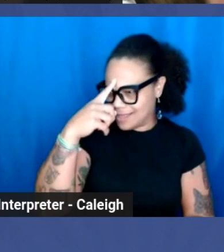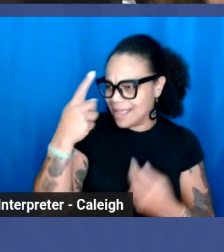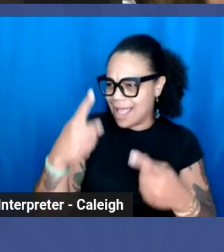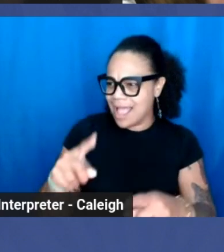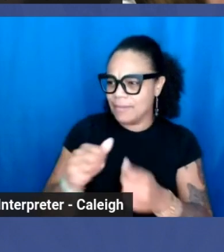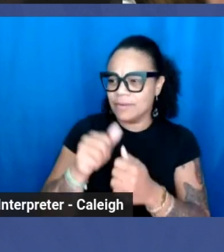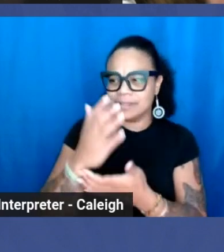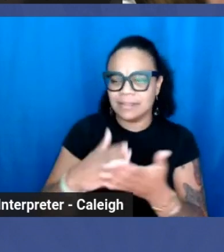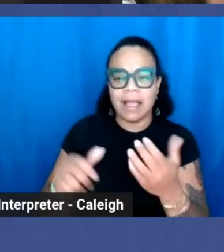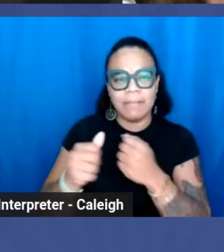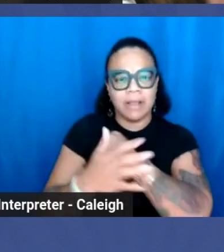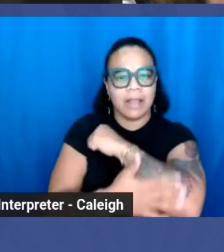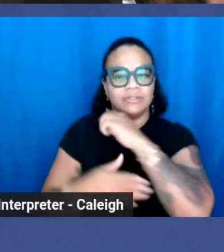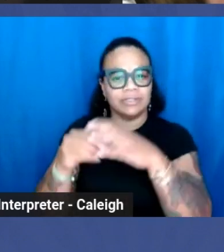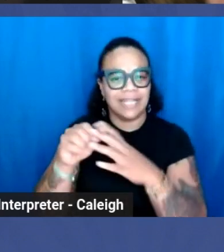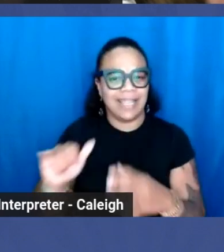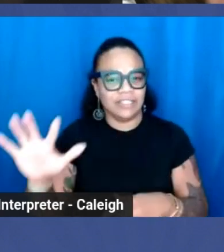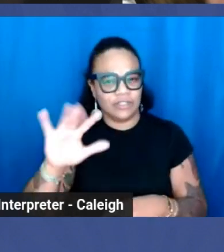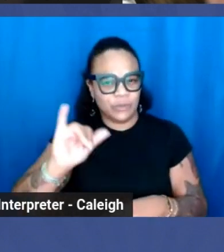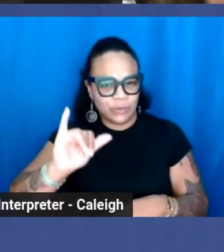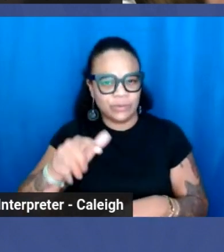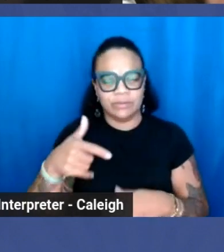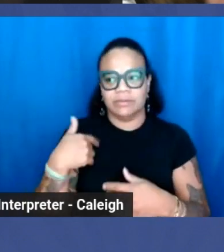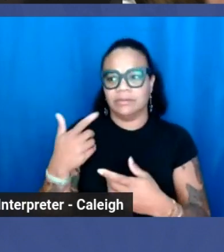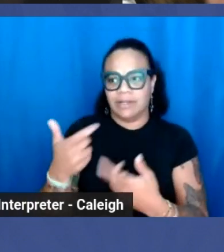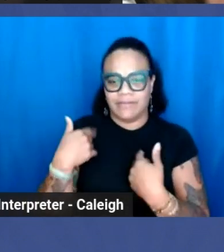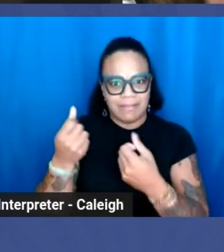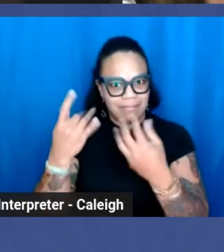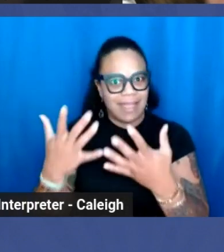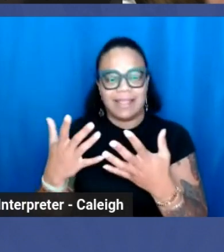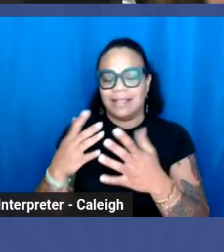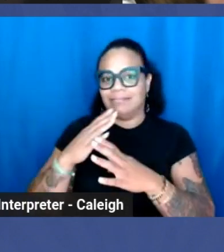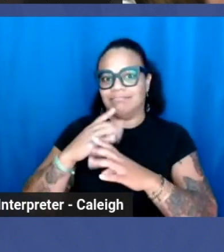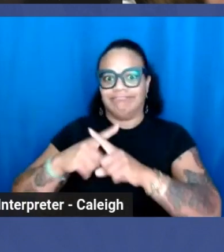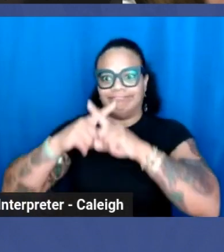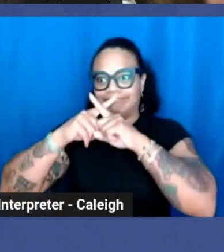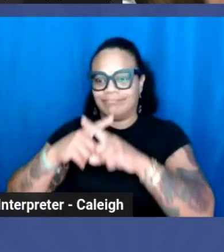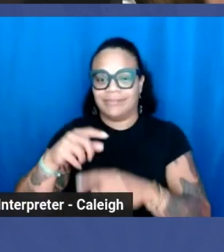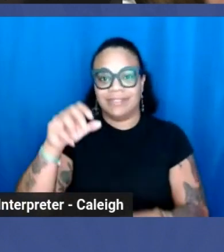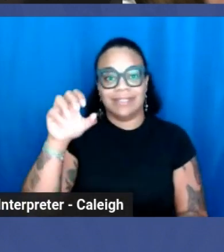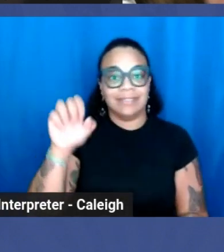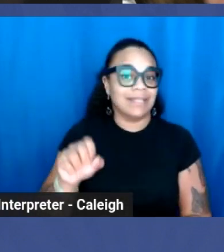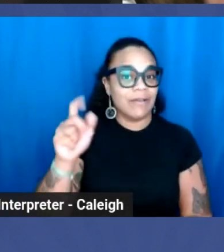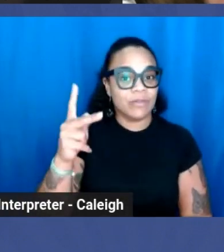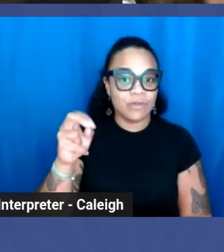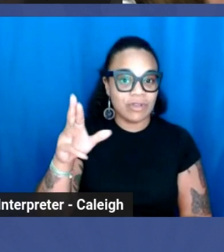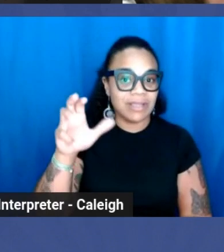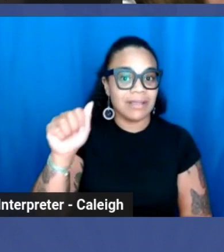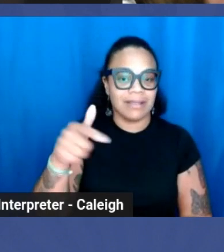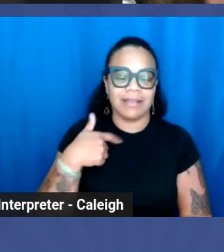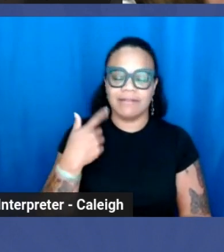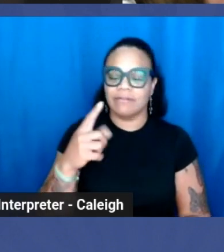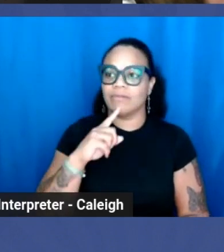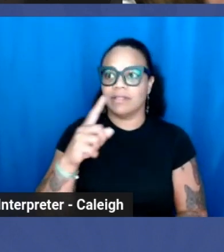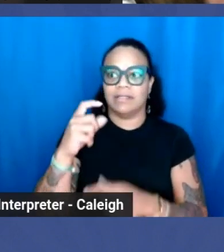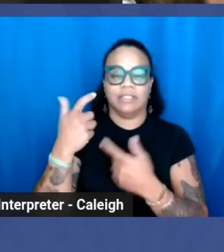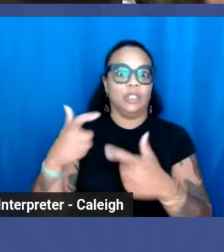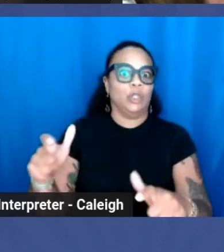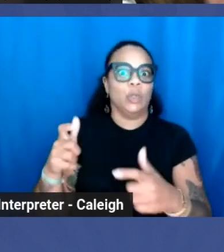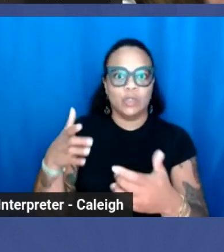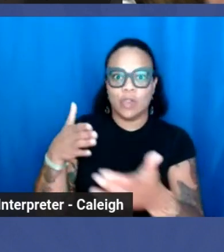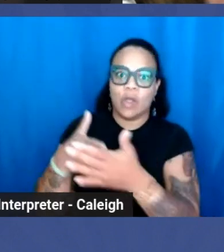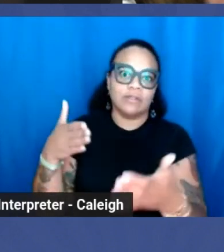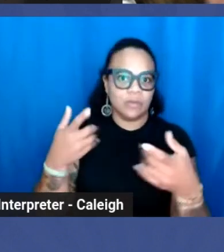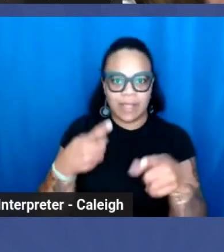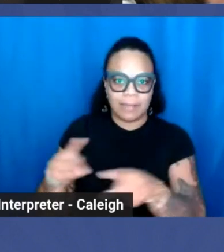well, where we had a lot of censorships. South Korea, we have a huge really big lawsuit going on.